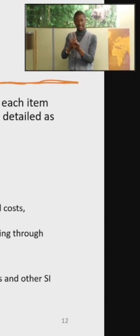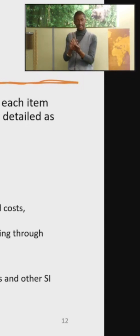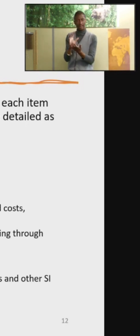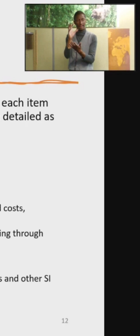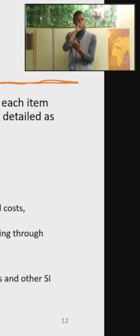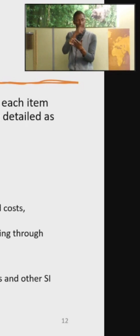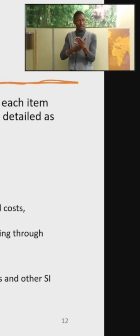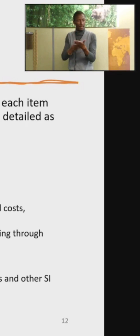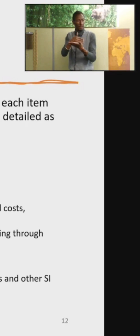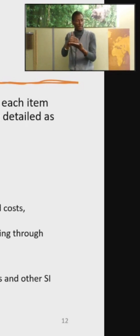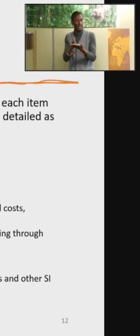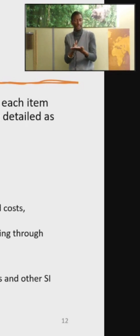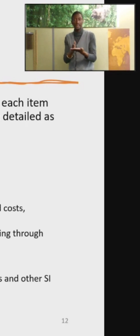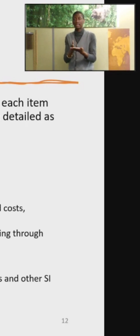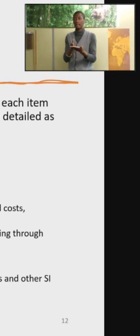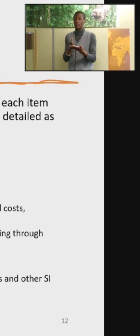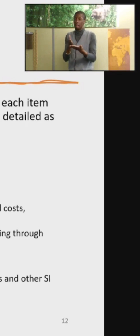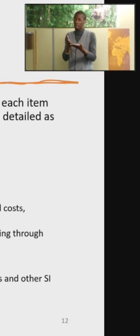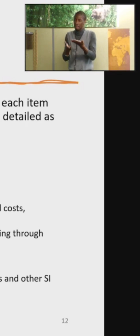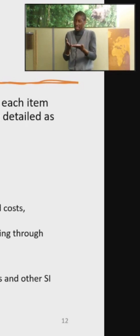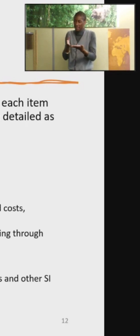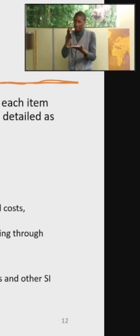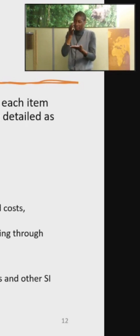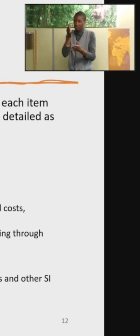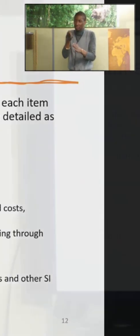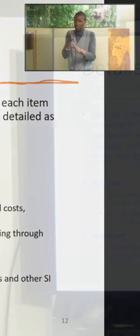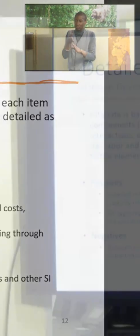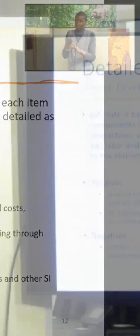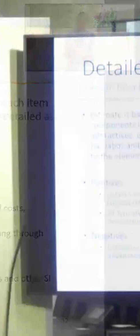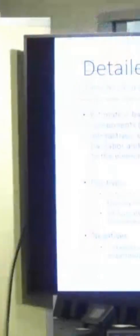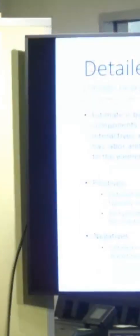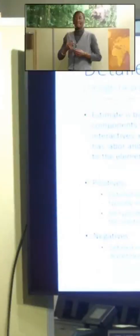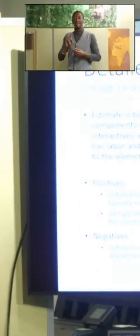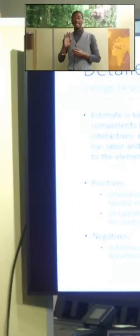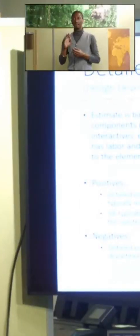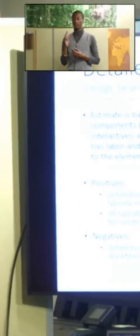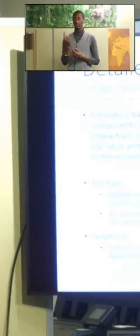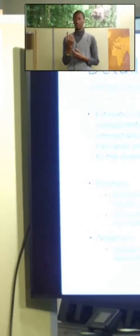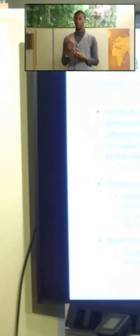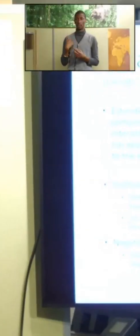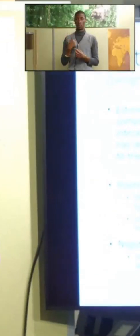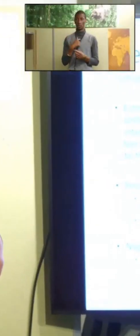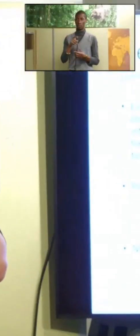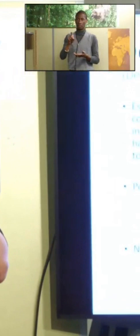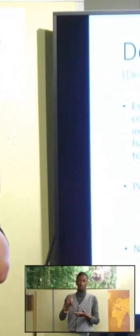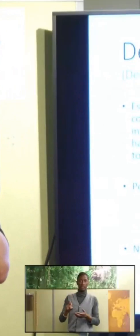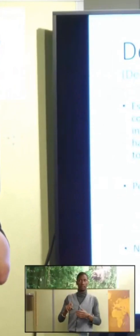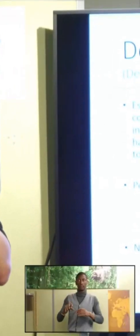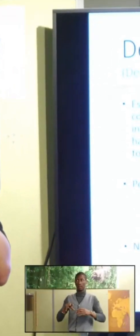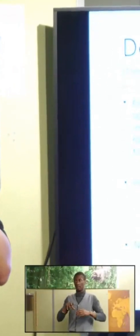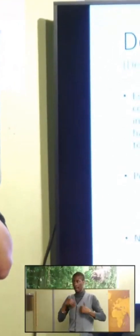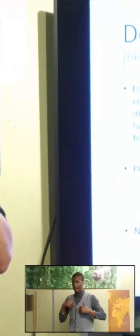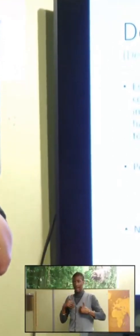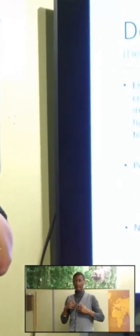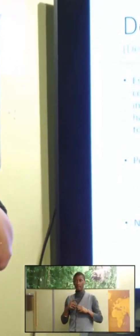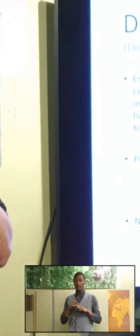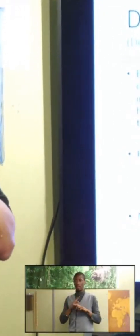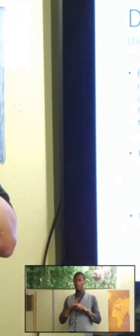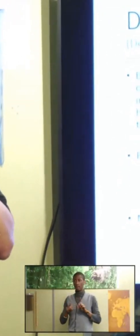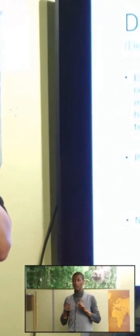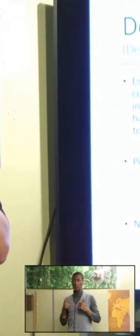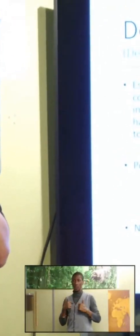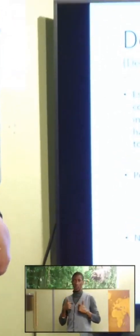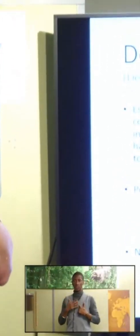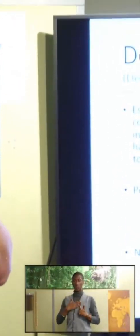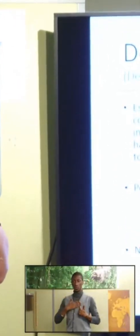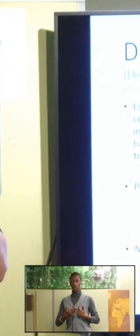the slightly before. If there's something that we can't live without, but we're willing to make it shorter or